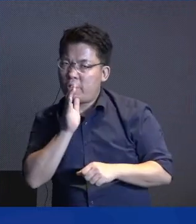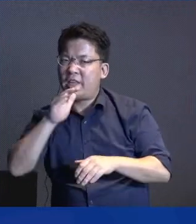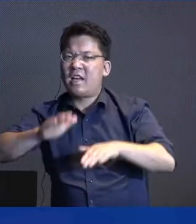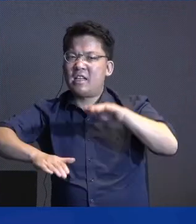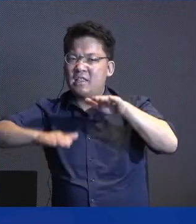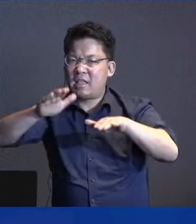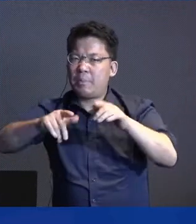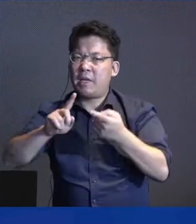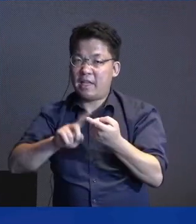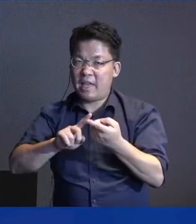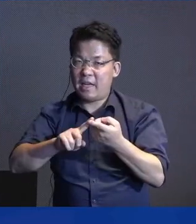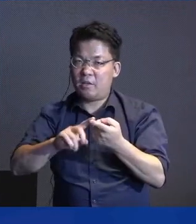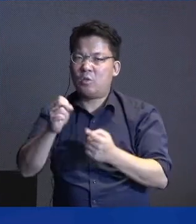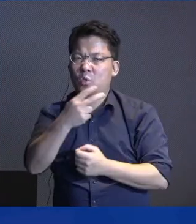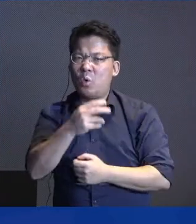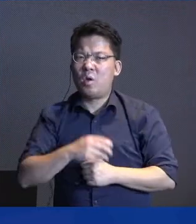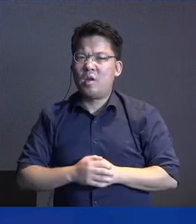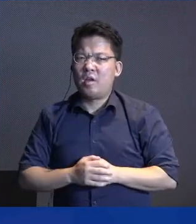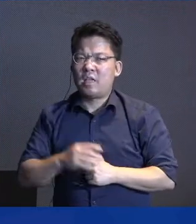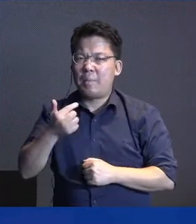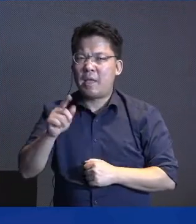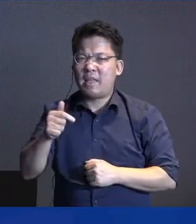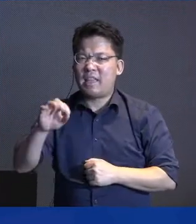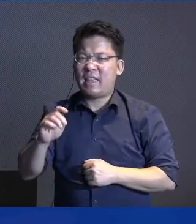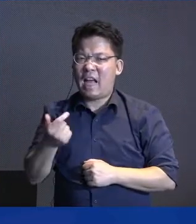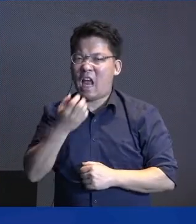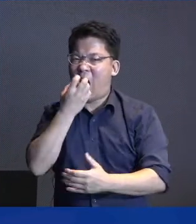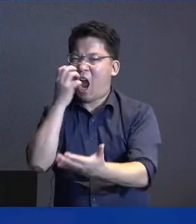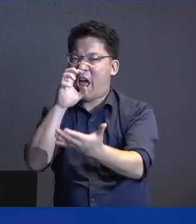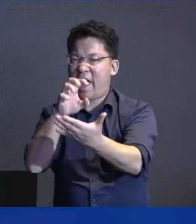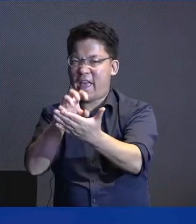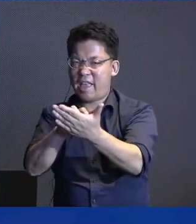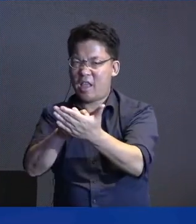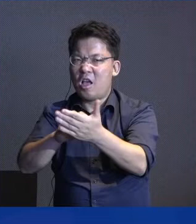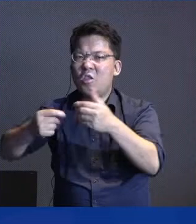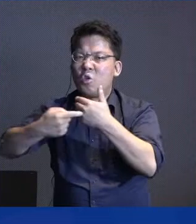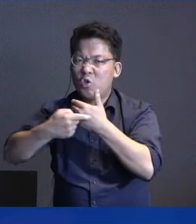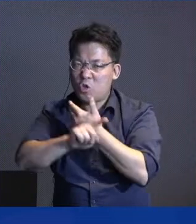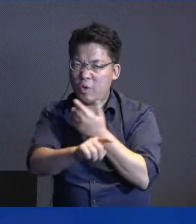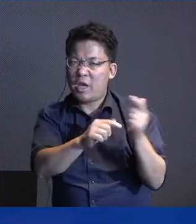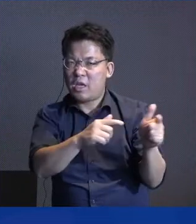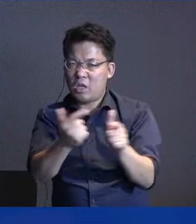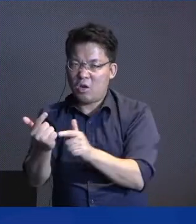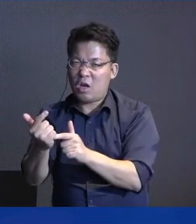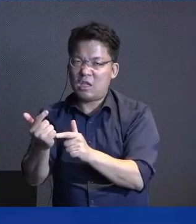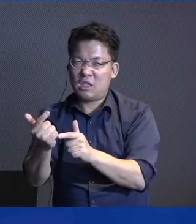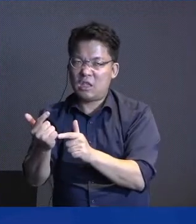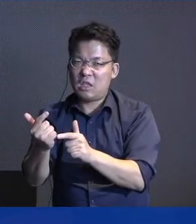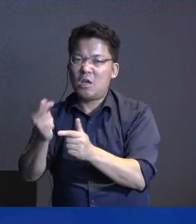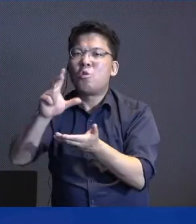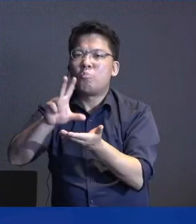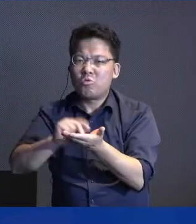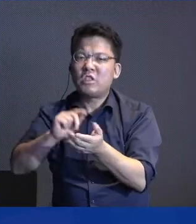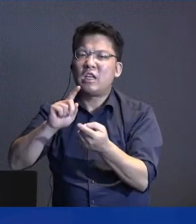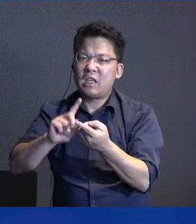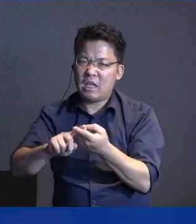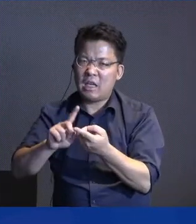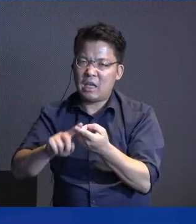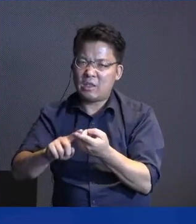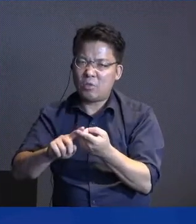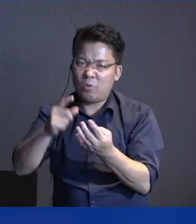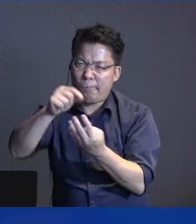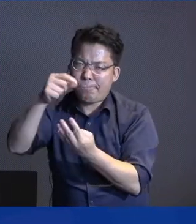stigma and other issues. And those issues are very important in Korea as well, but in this